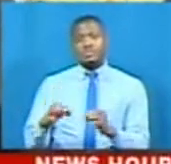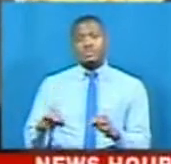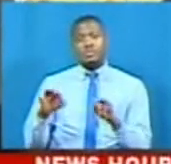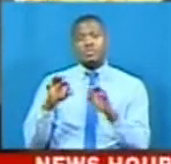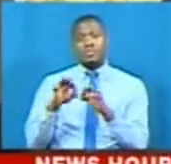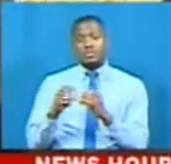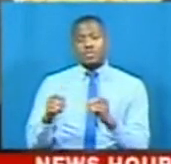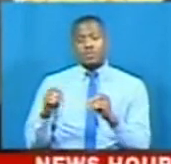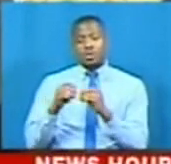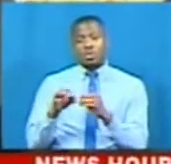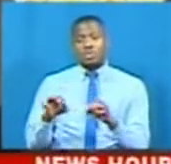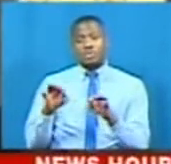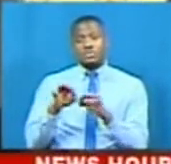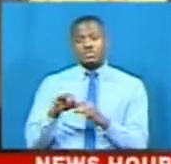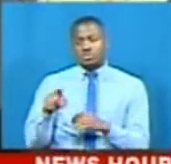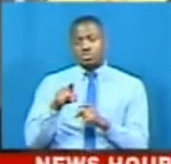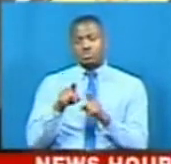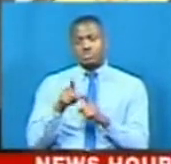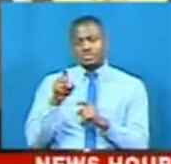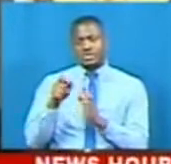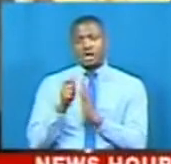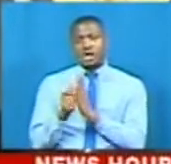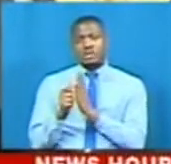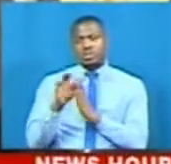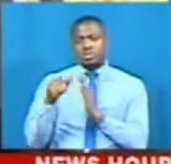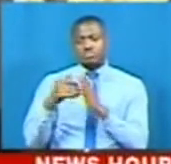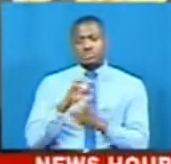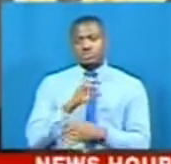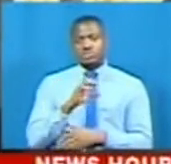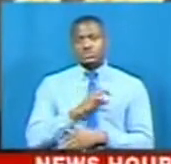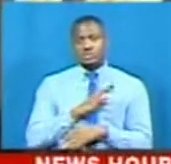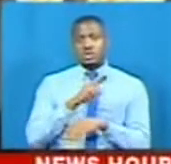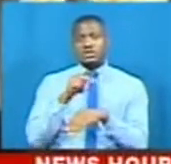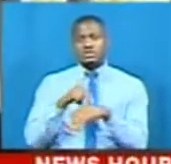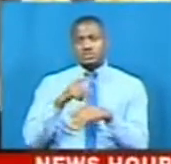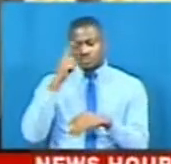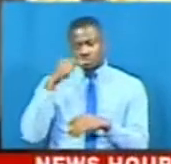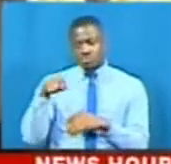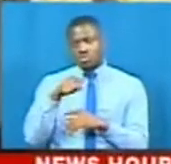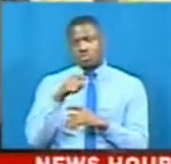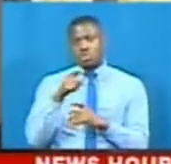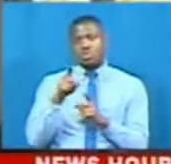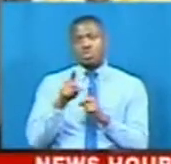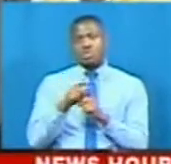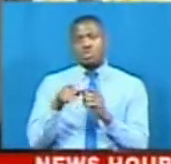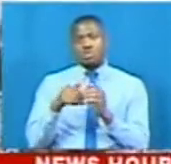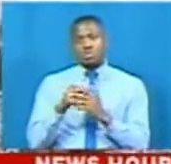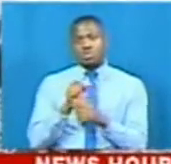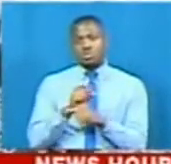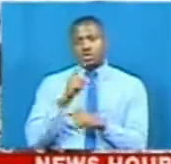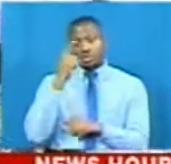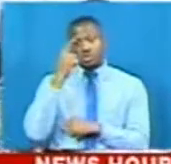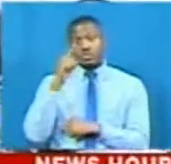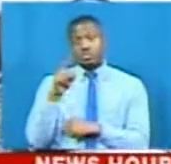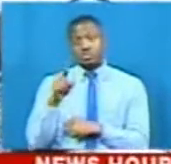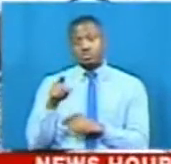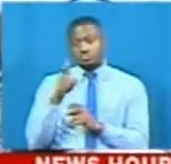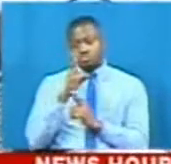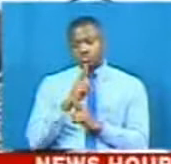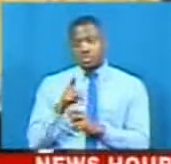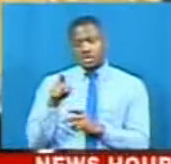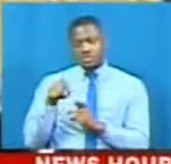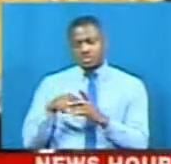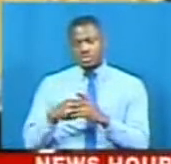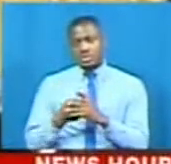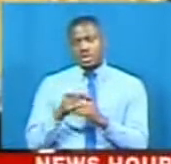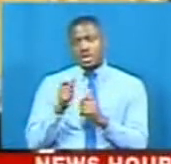necessary. But more importantly, they are also accountable to the citizens of the nation for whom they ultimately work.